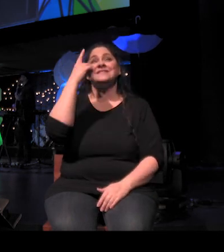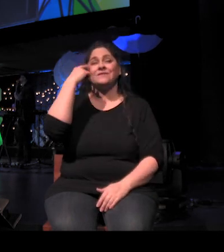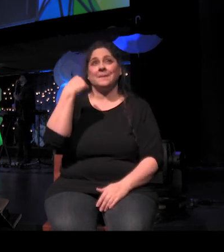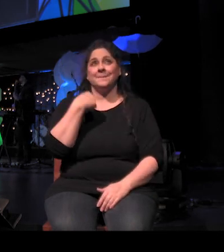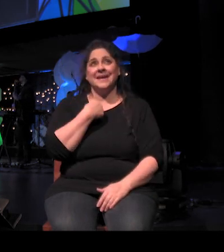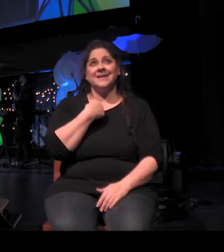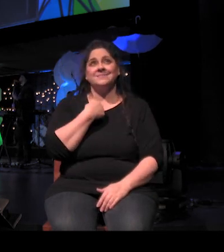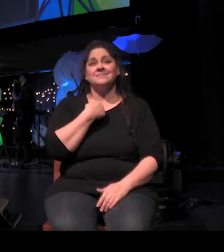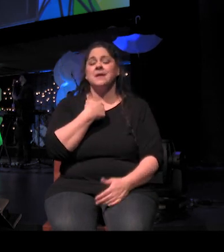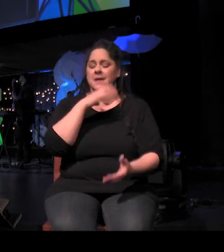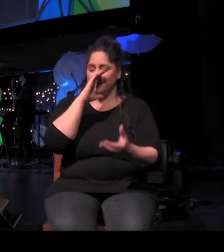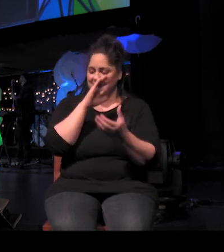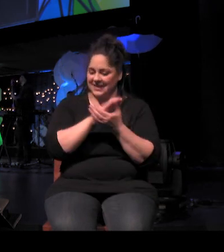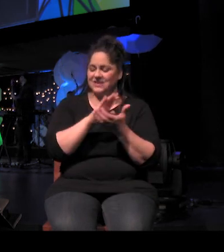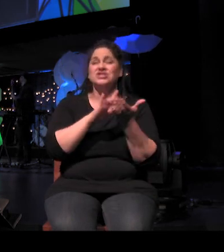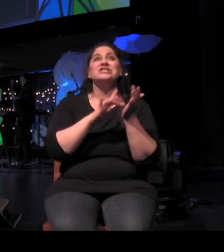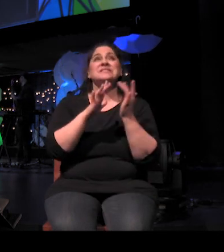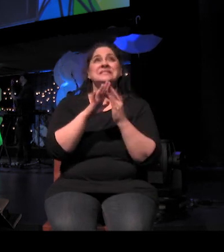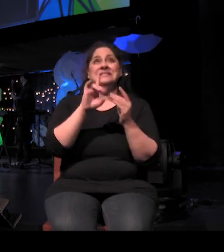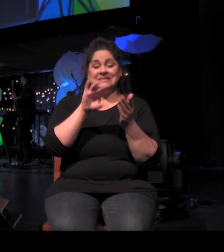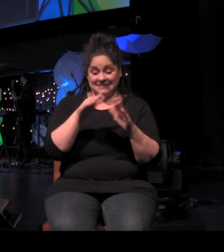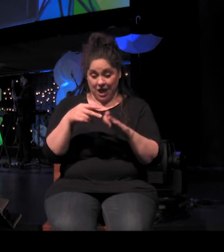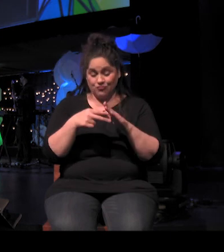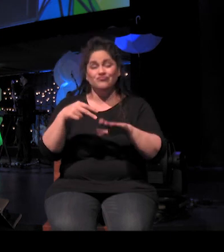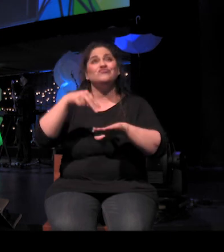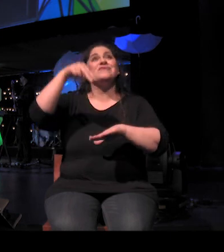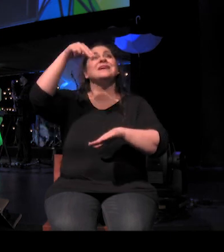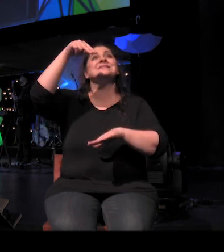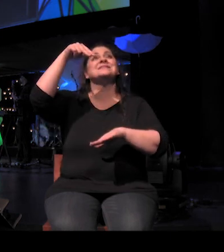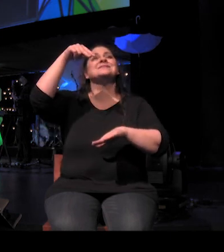he rose from the dead for me.